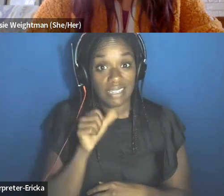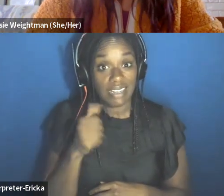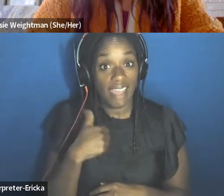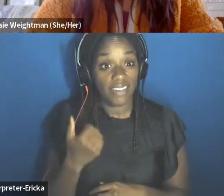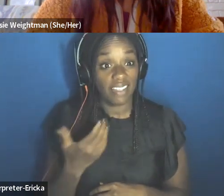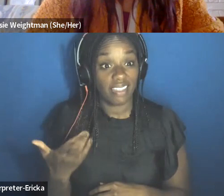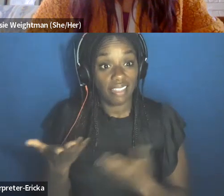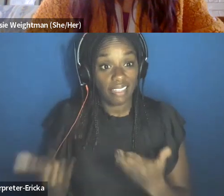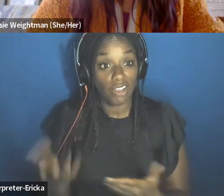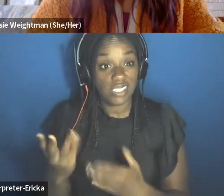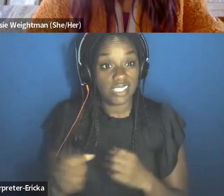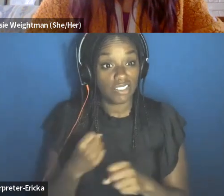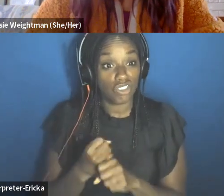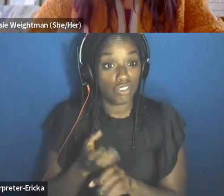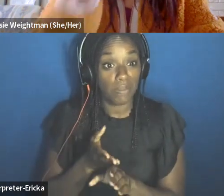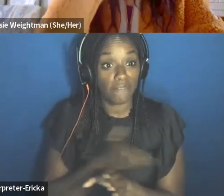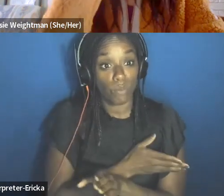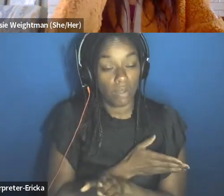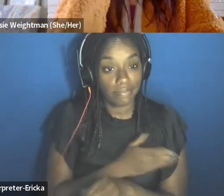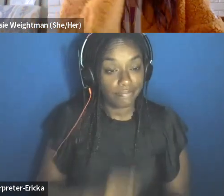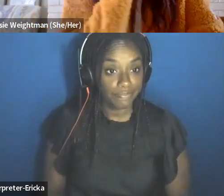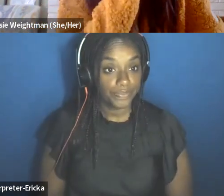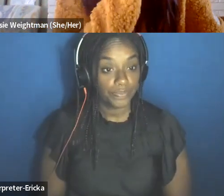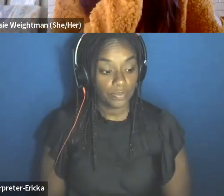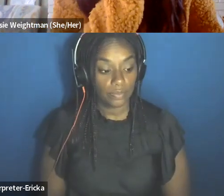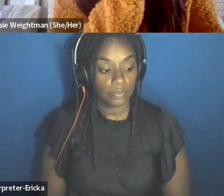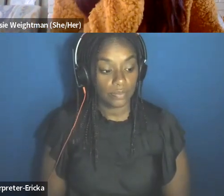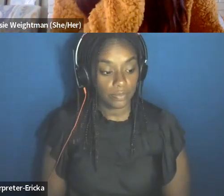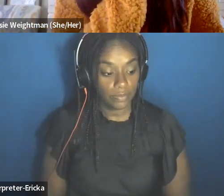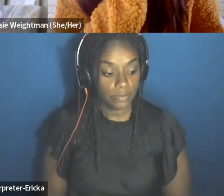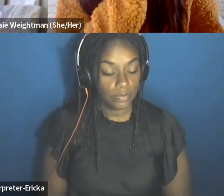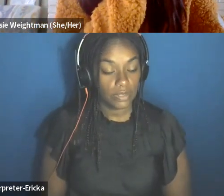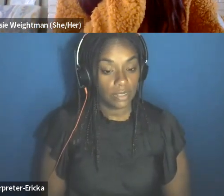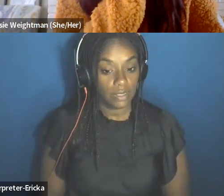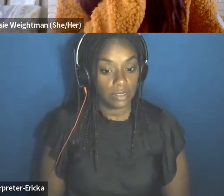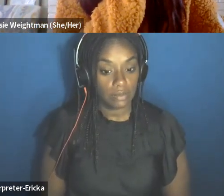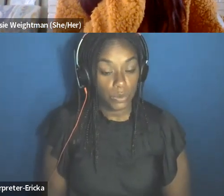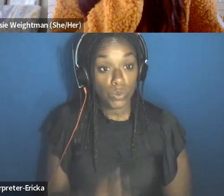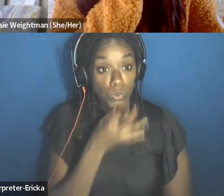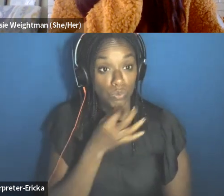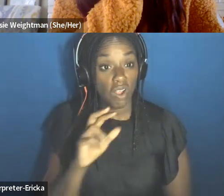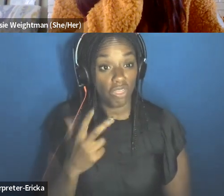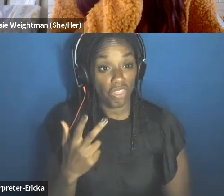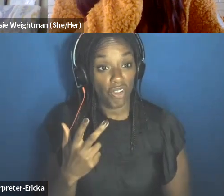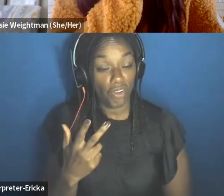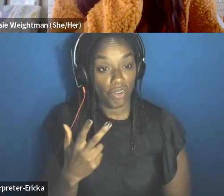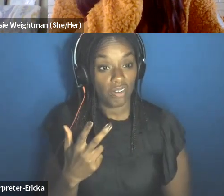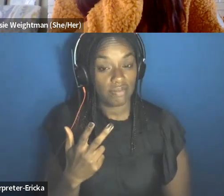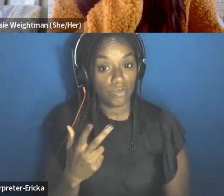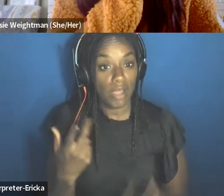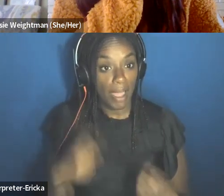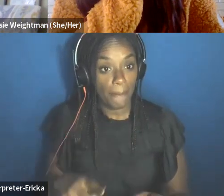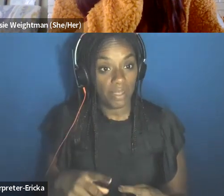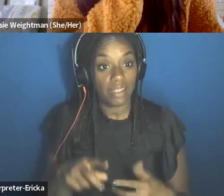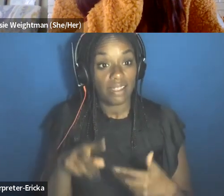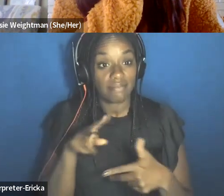that. And we will have our third one coming up. The first two were drive-up,